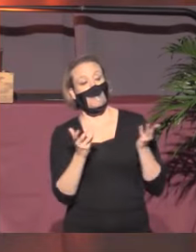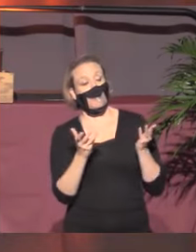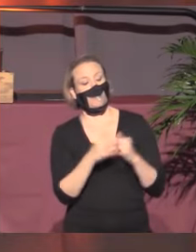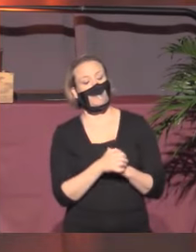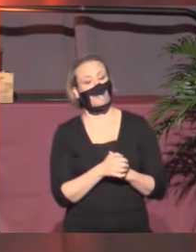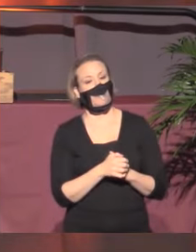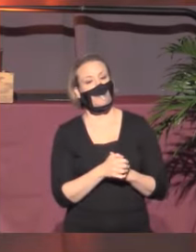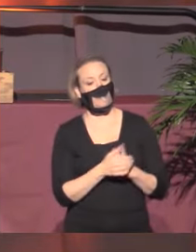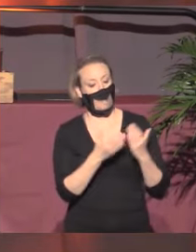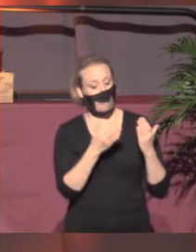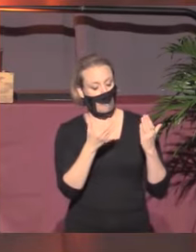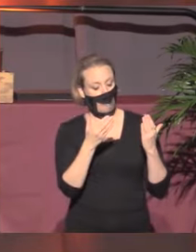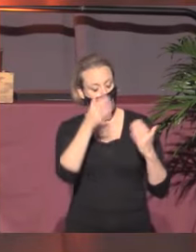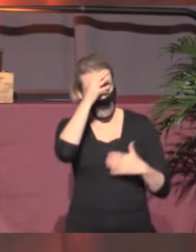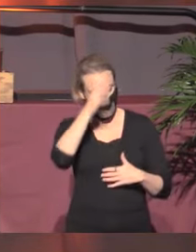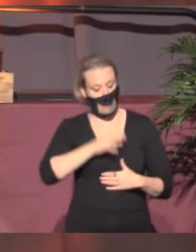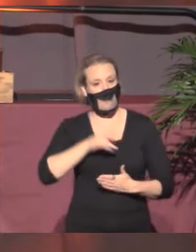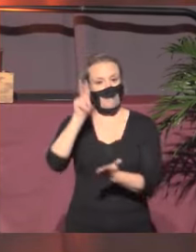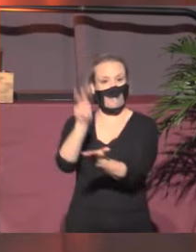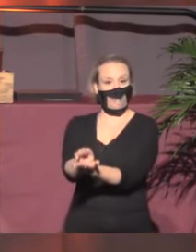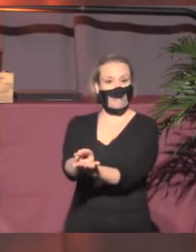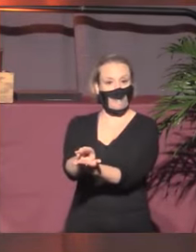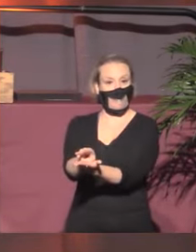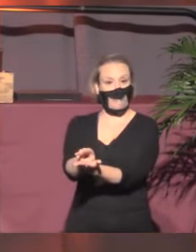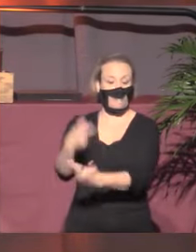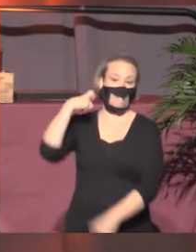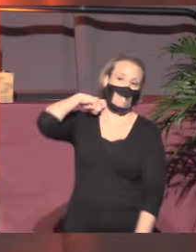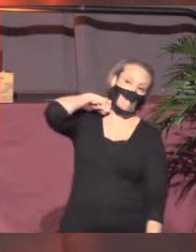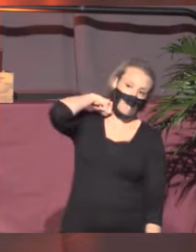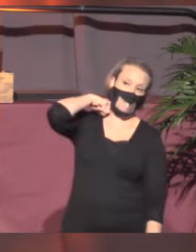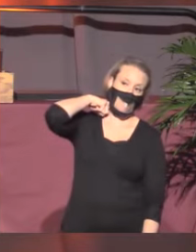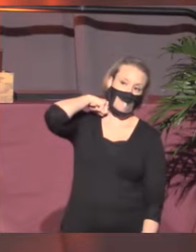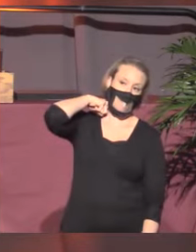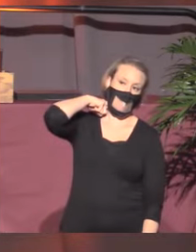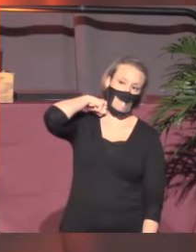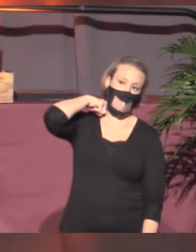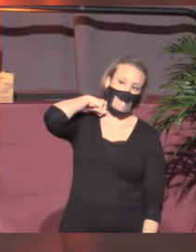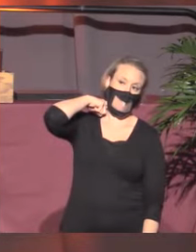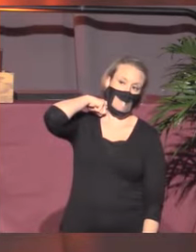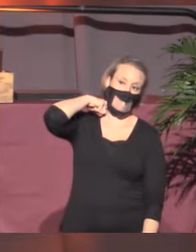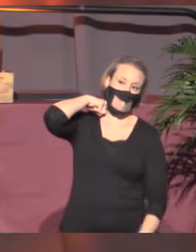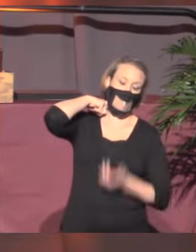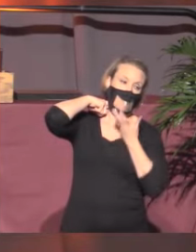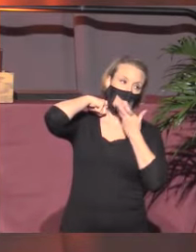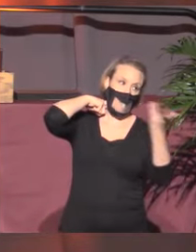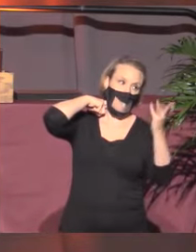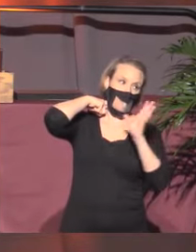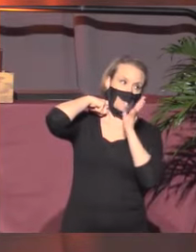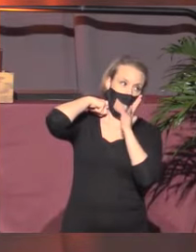was a man lying on the ground with a knee to his neck, calling on his mother for